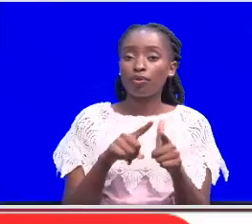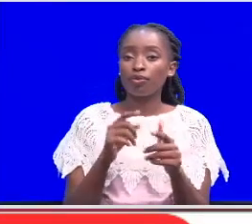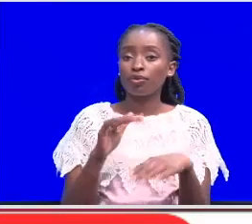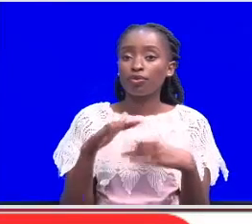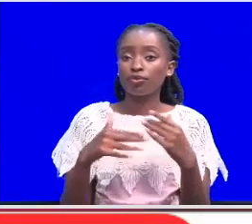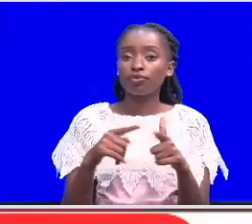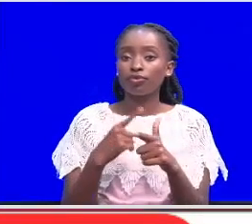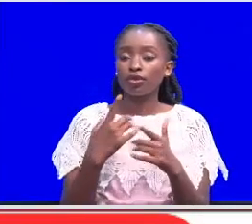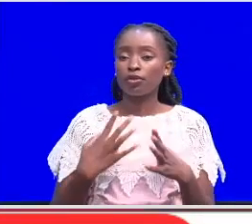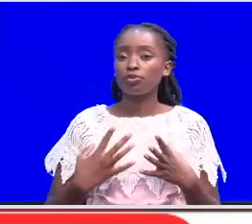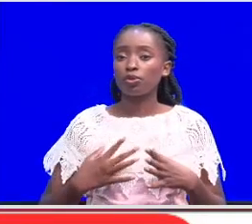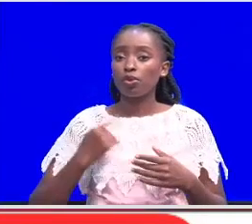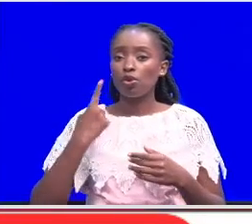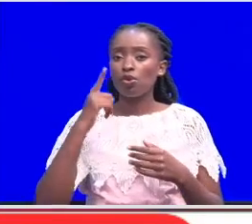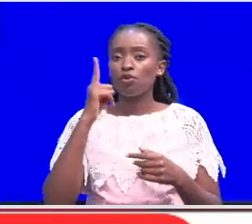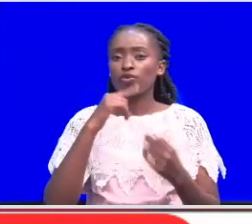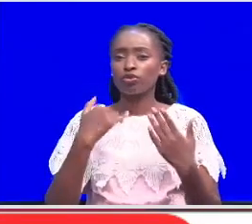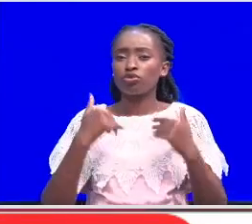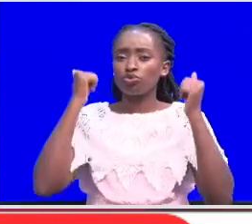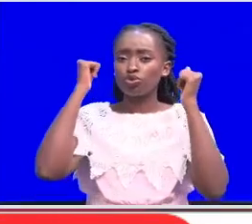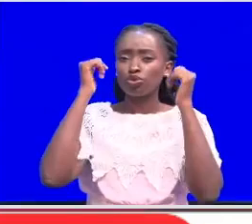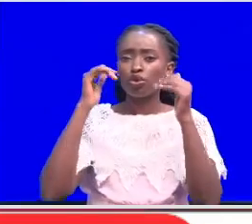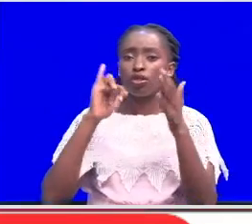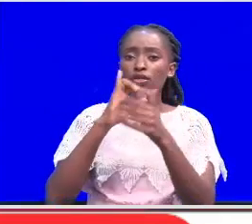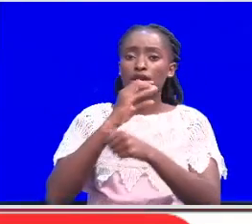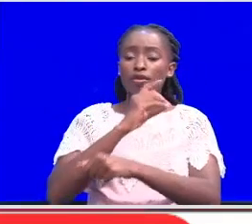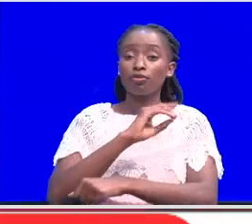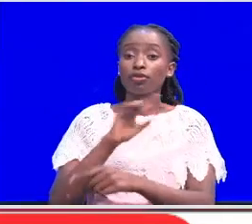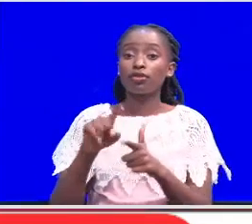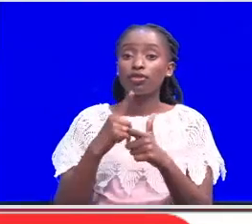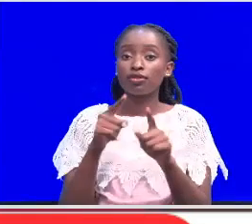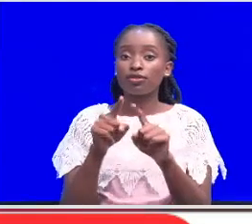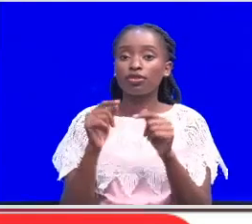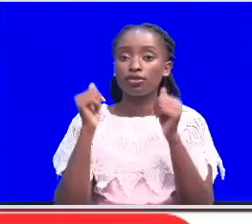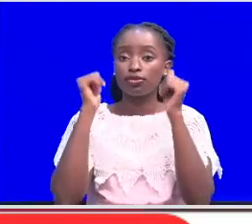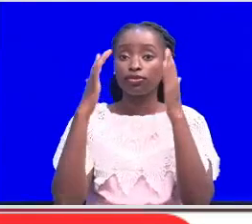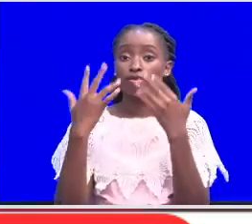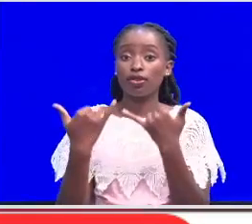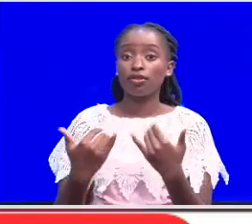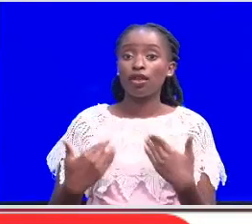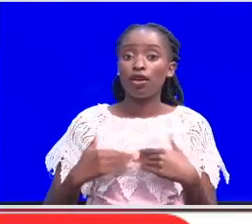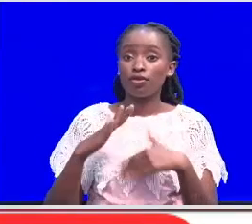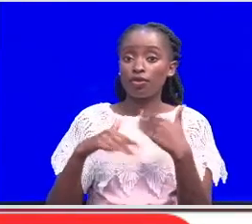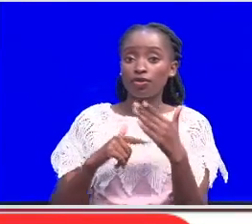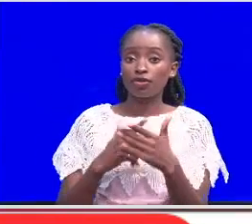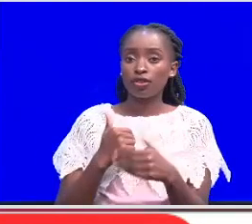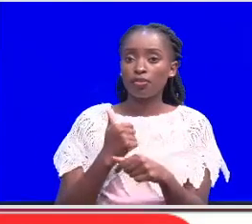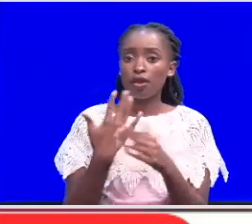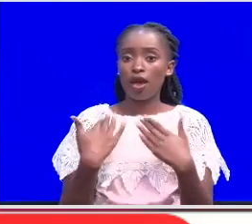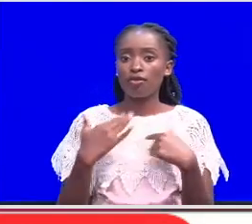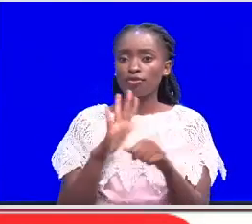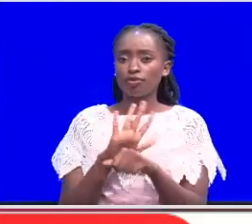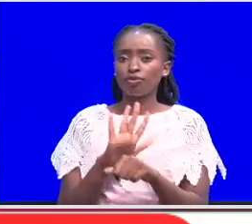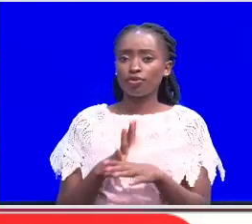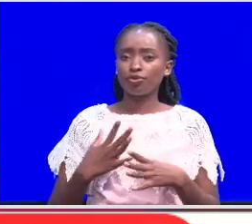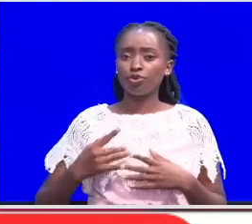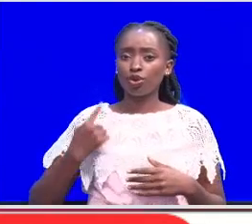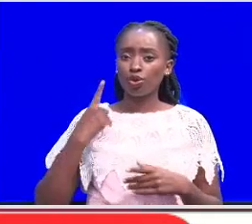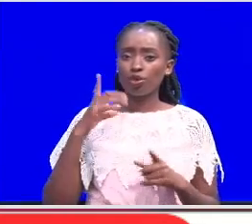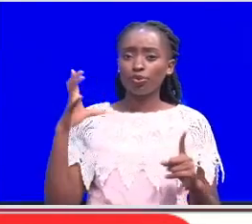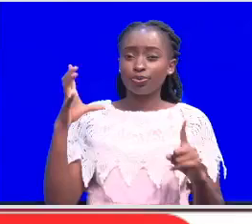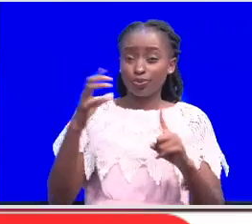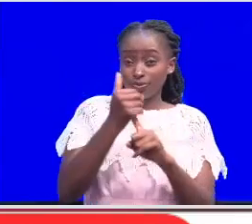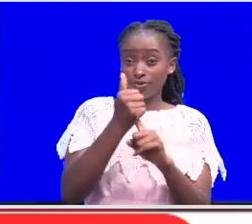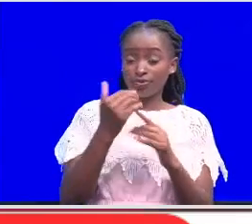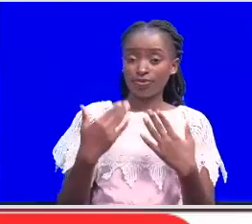and current students gathered to commemorate these milestones. The event has attracted notable alumni who have achieved a remarkable success in